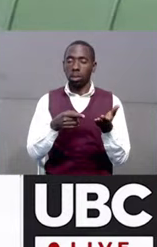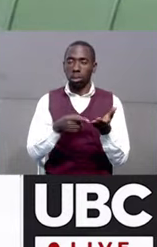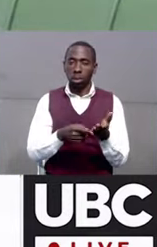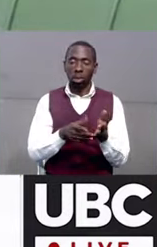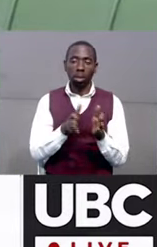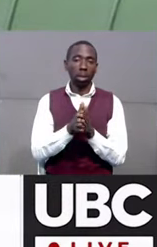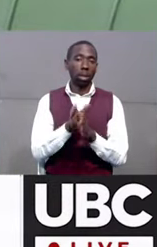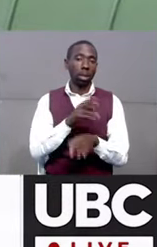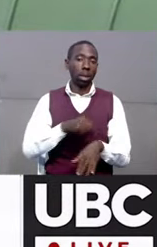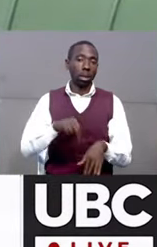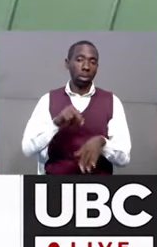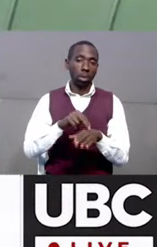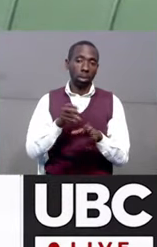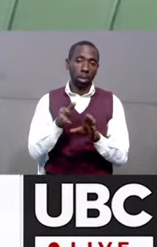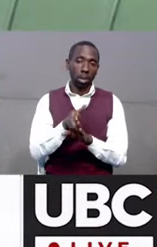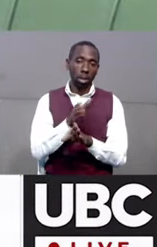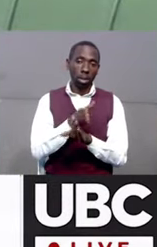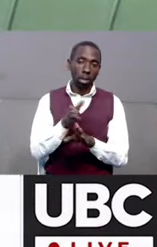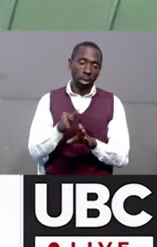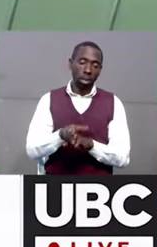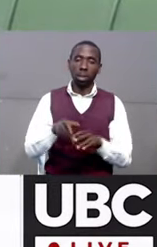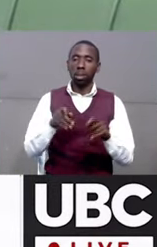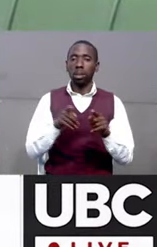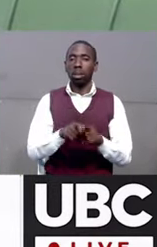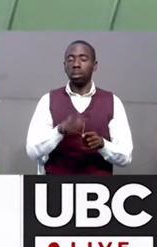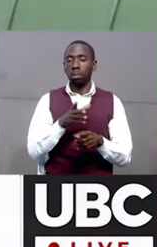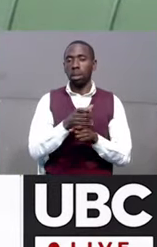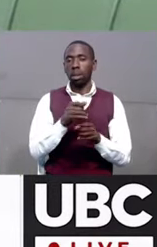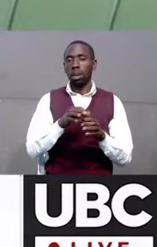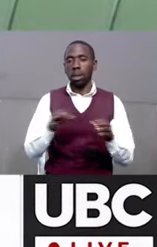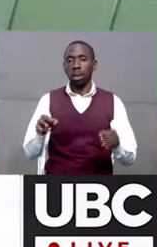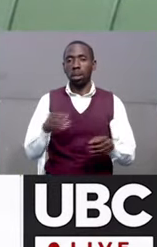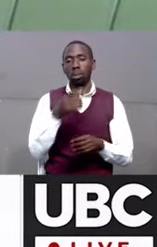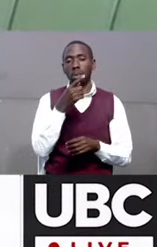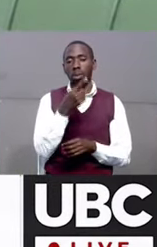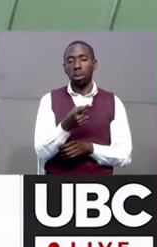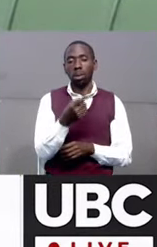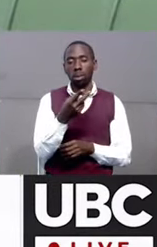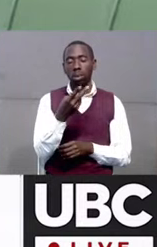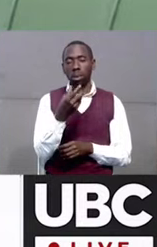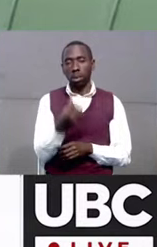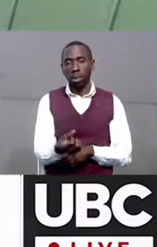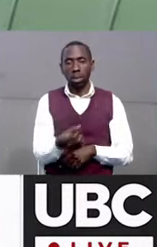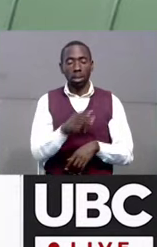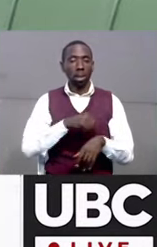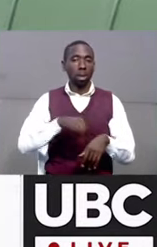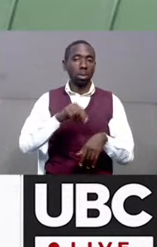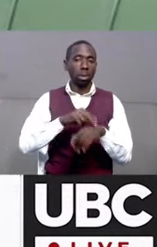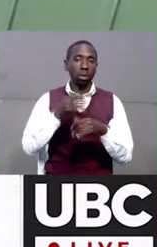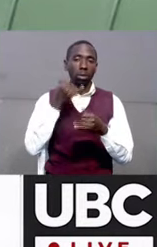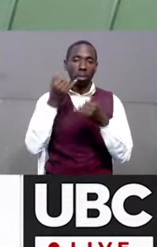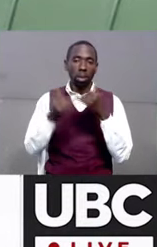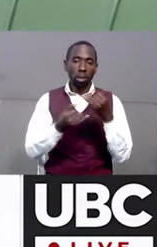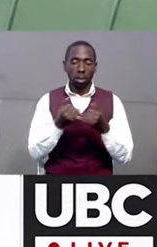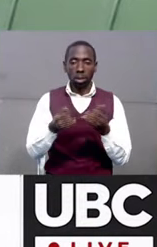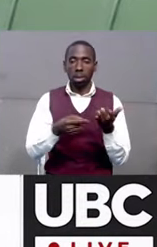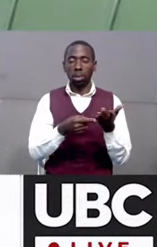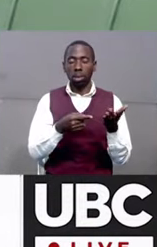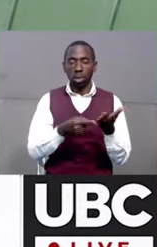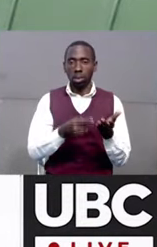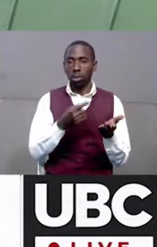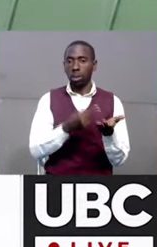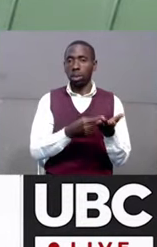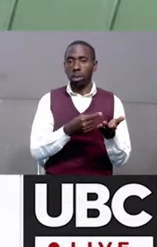National Guidance, and vote 126, National Information Technology Authority Uganda,